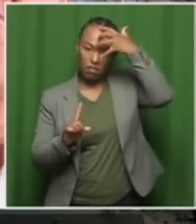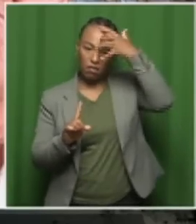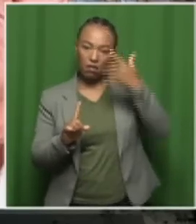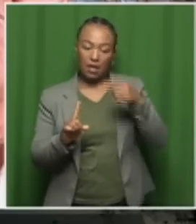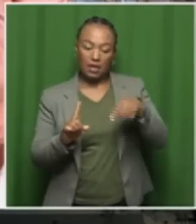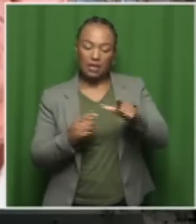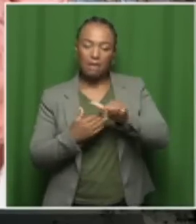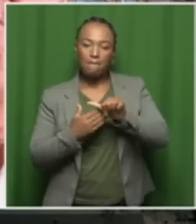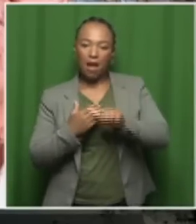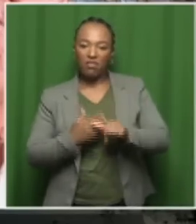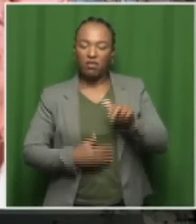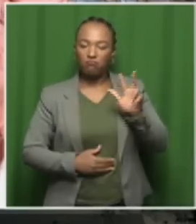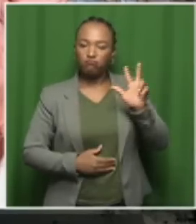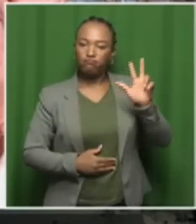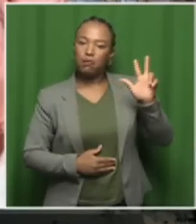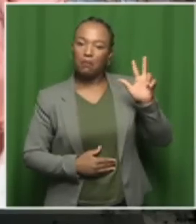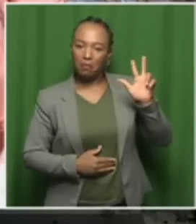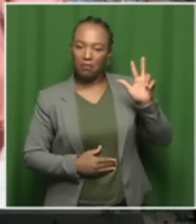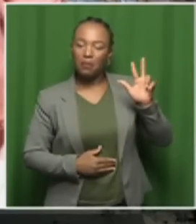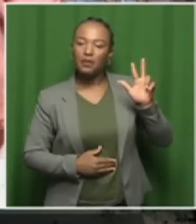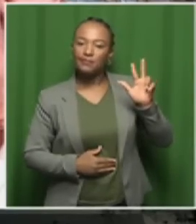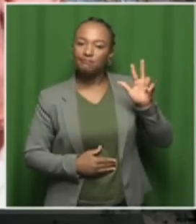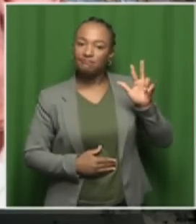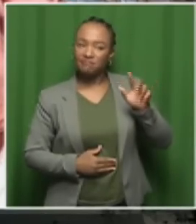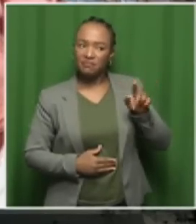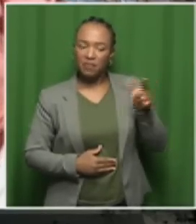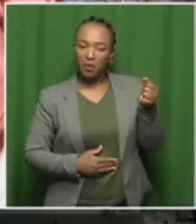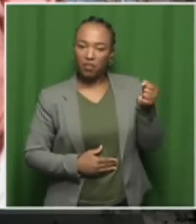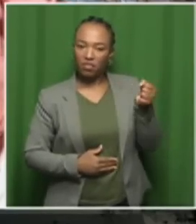his presidency perhaps benefit South Africa's economy?